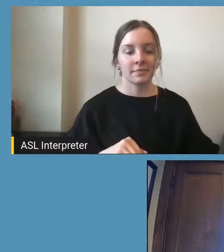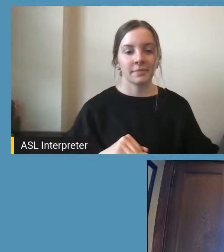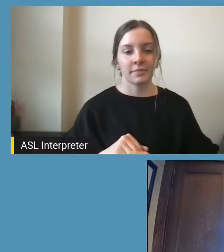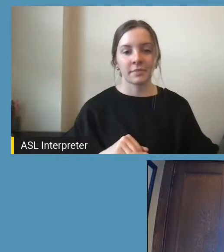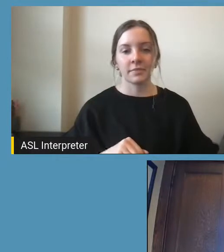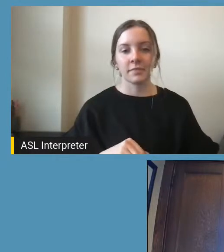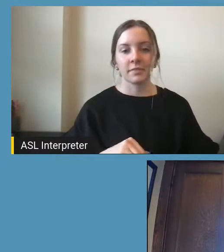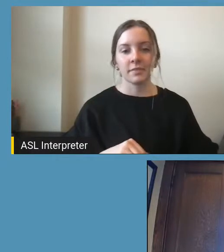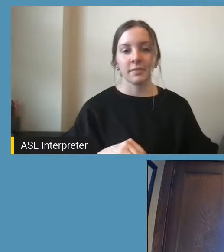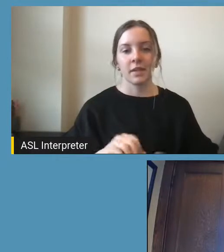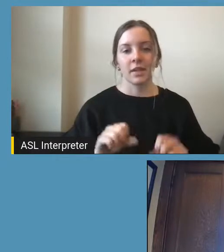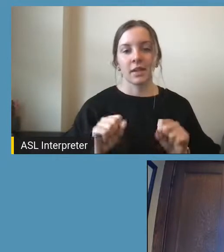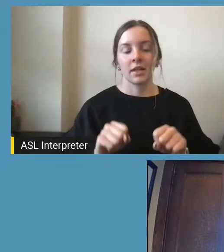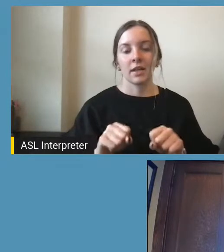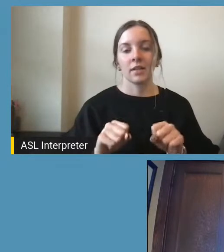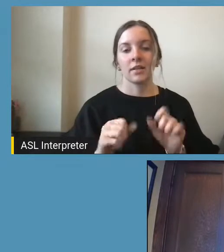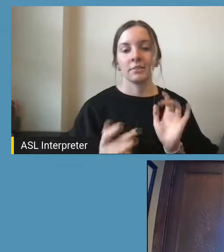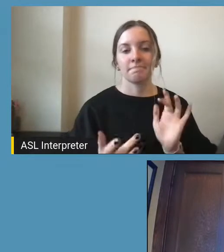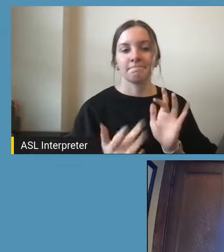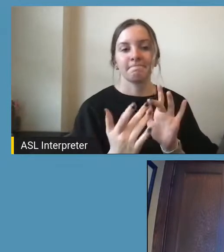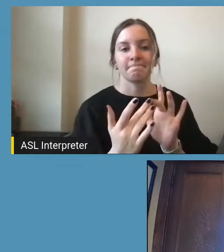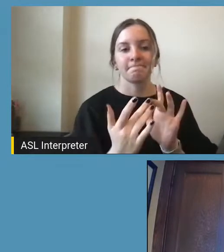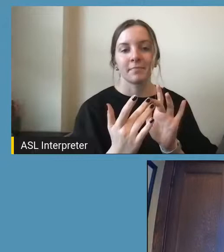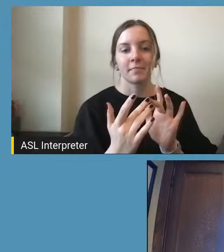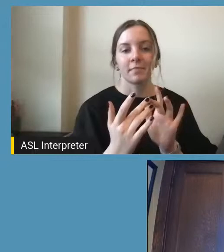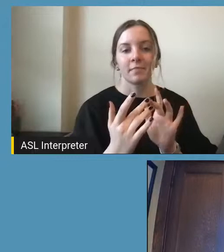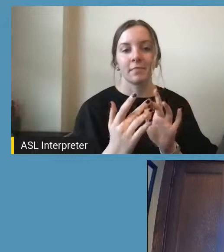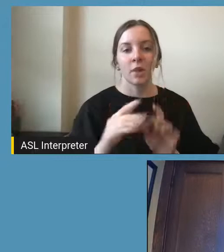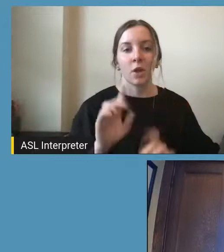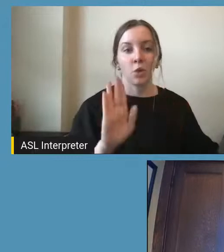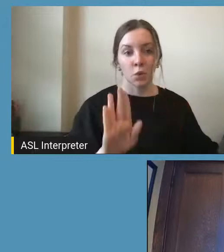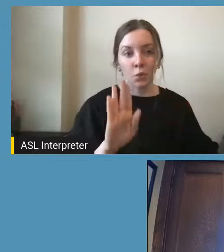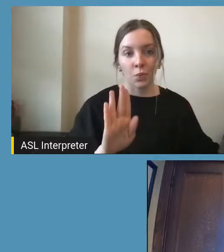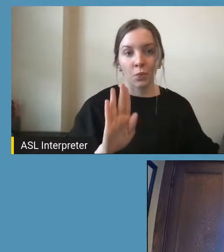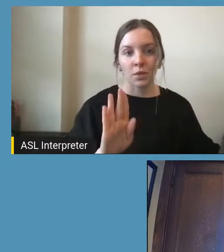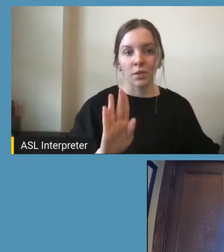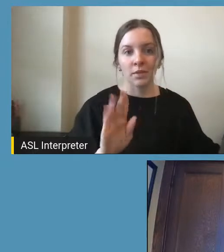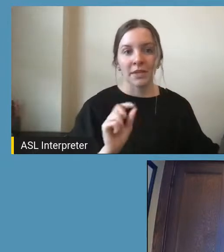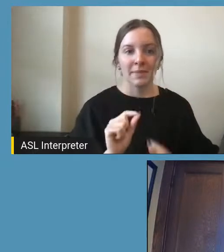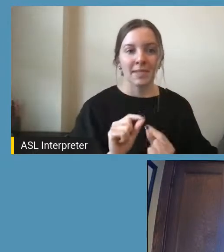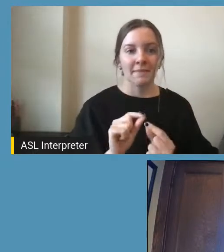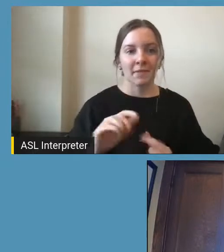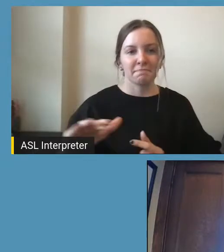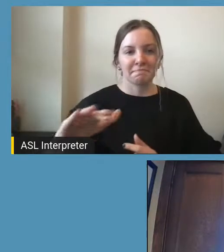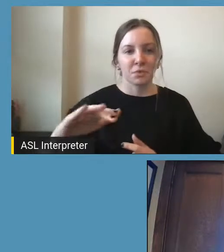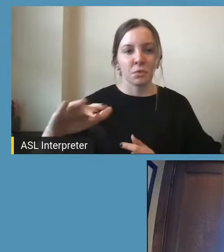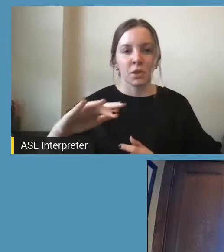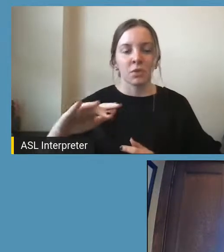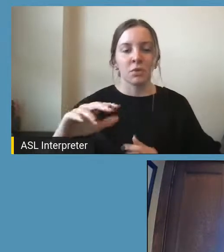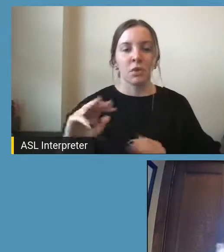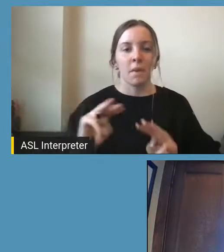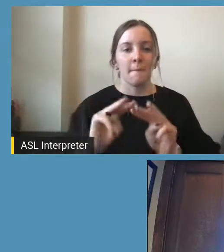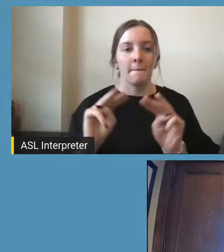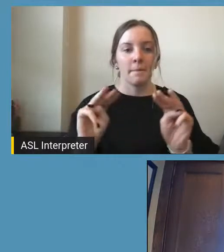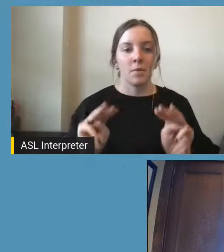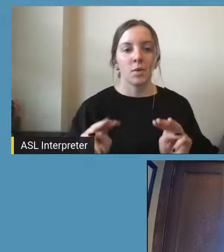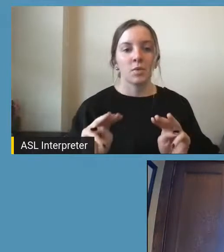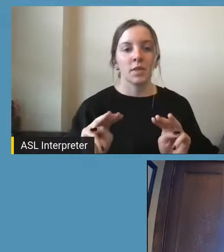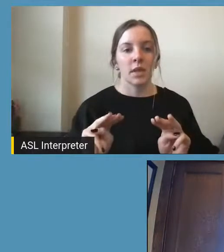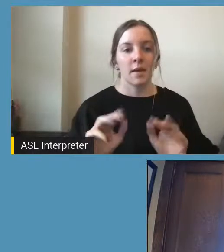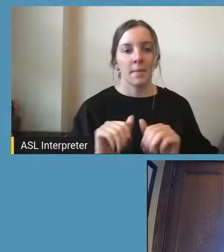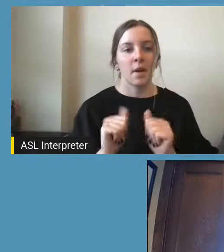be in touch with your regional museum association would probably be a good spot too for us to continue